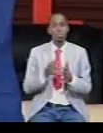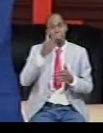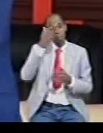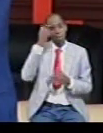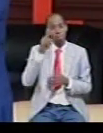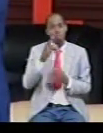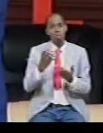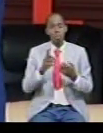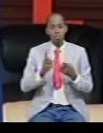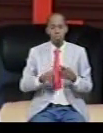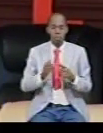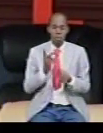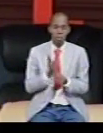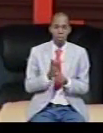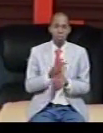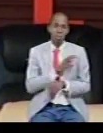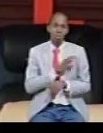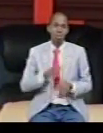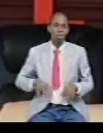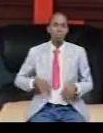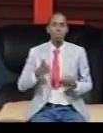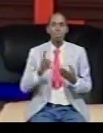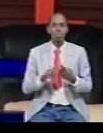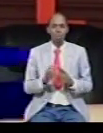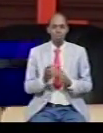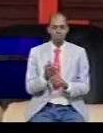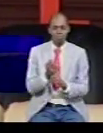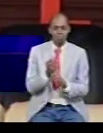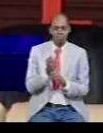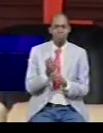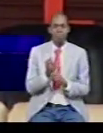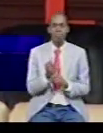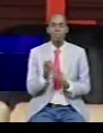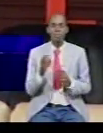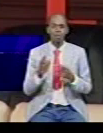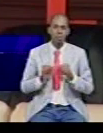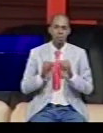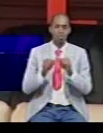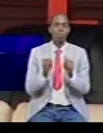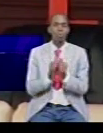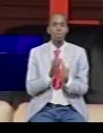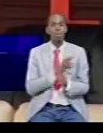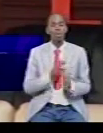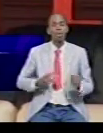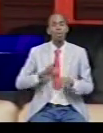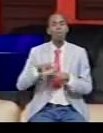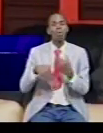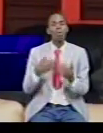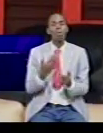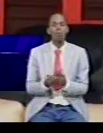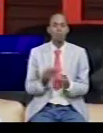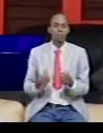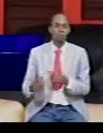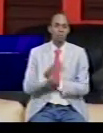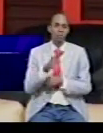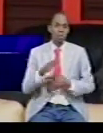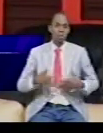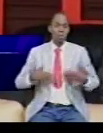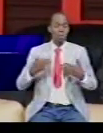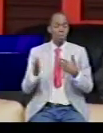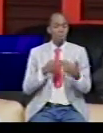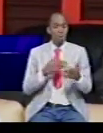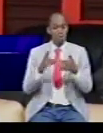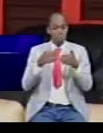retain Christ and you want to hold on to Christ all the days of your life. Whatever you lose,